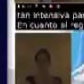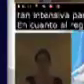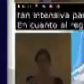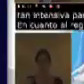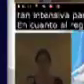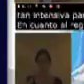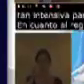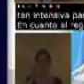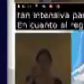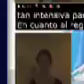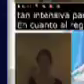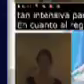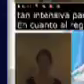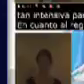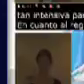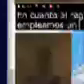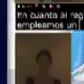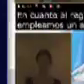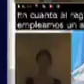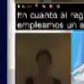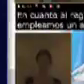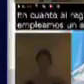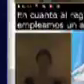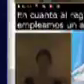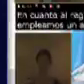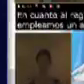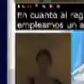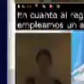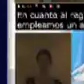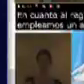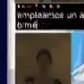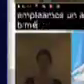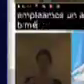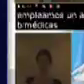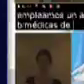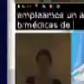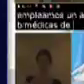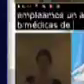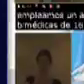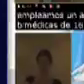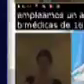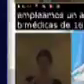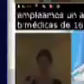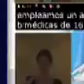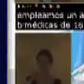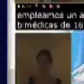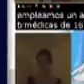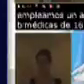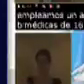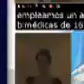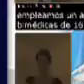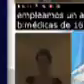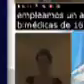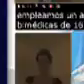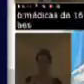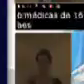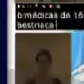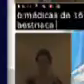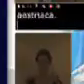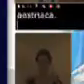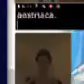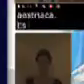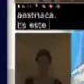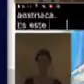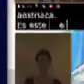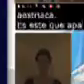As for recording the G signal, we used a biomedical system with 16 channels. That's from an Austrian company, EITech. It's shown here